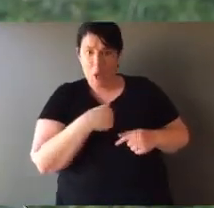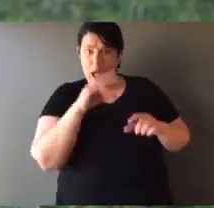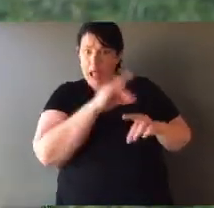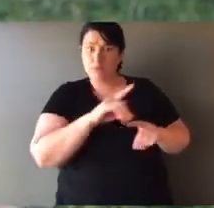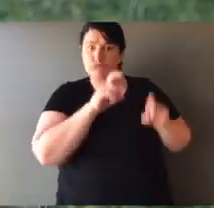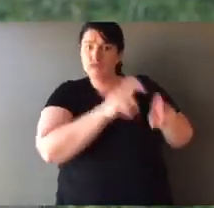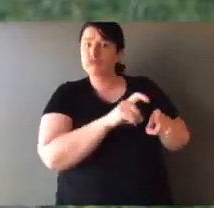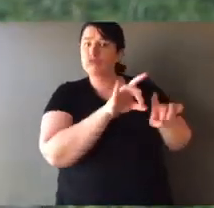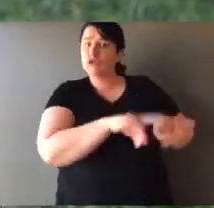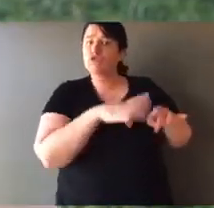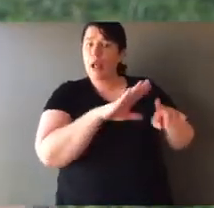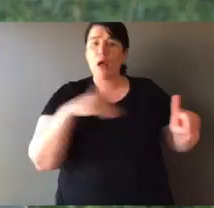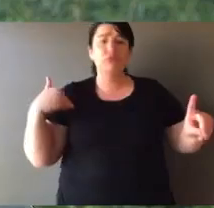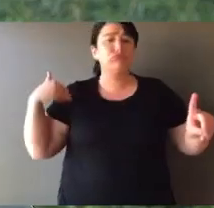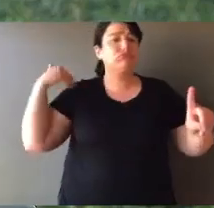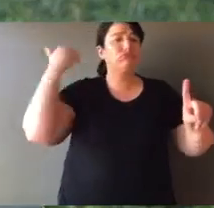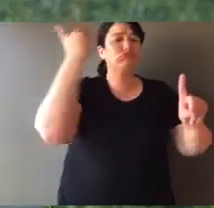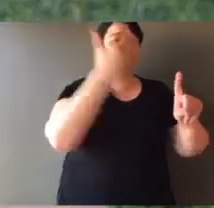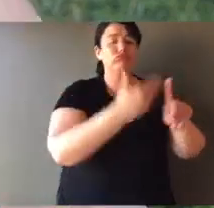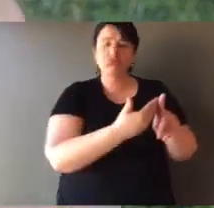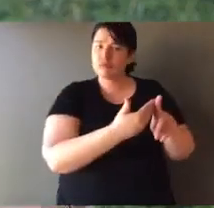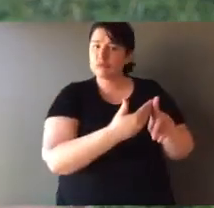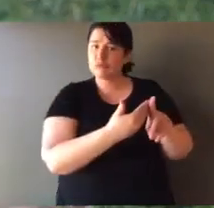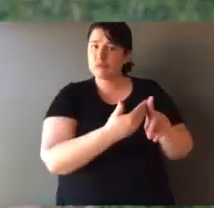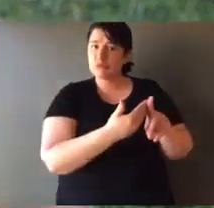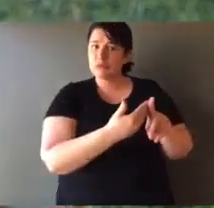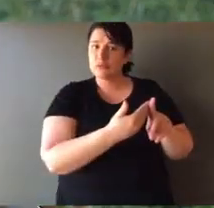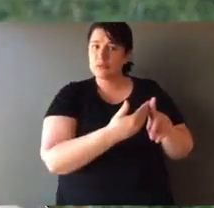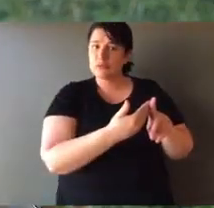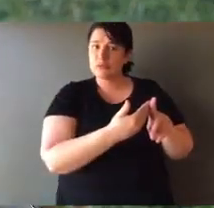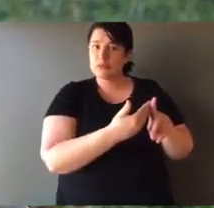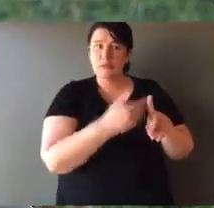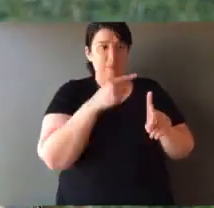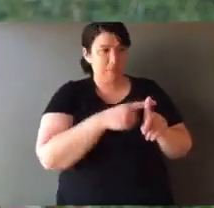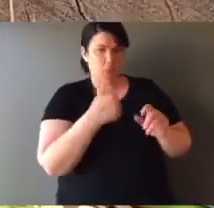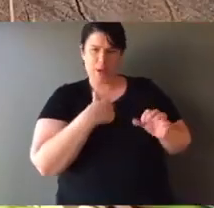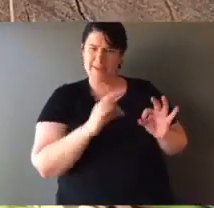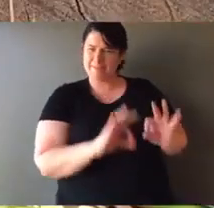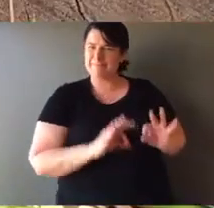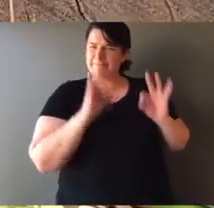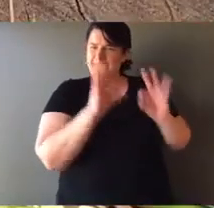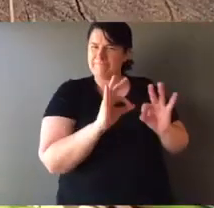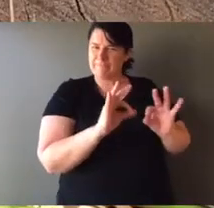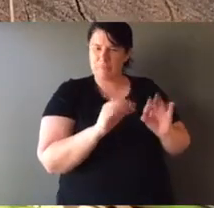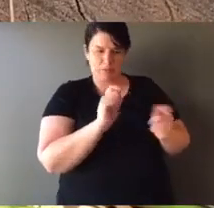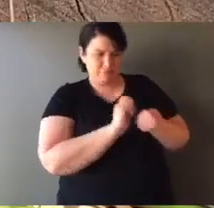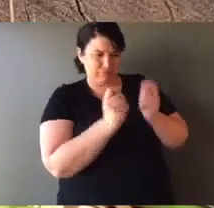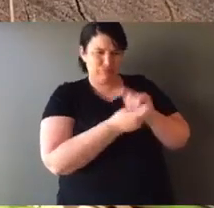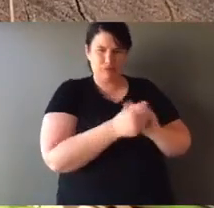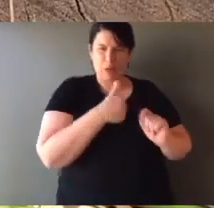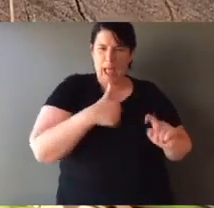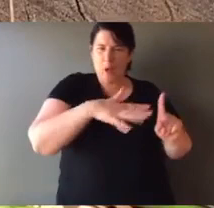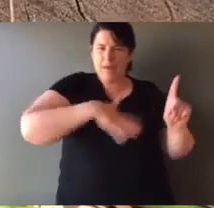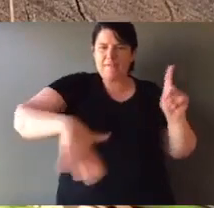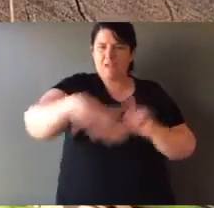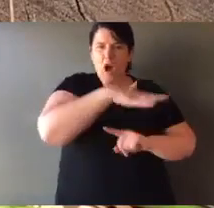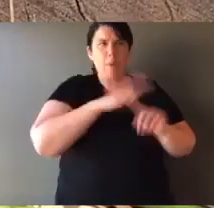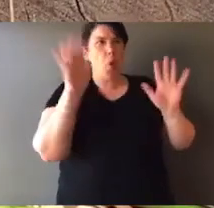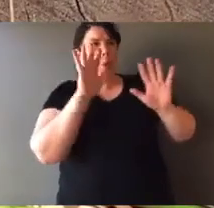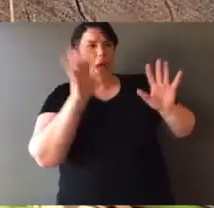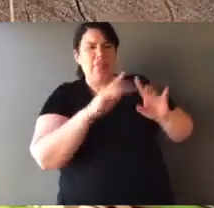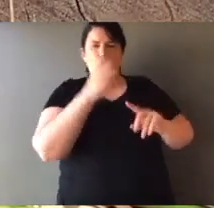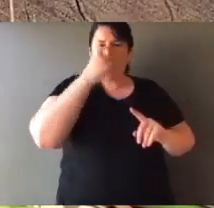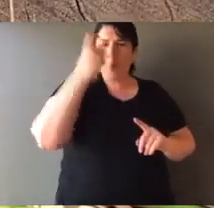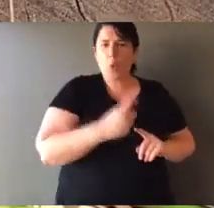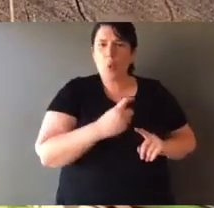Australia for so long from the rest of the world, and their evolutionary processes really drove for uniqueness and adaptation to